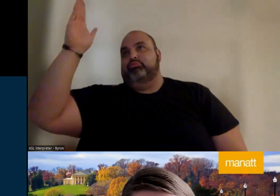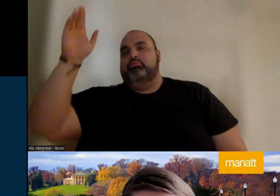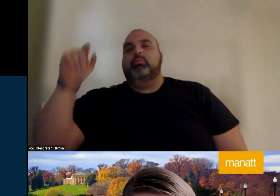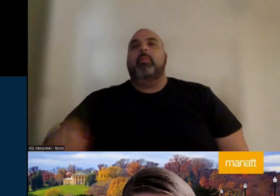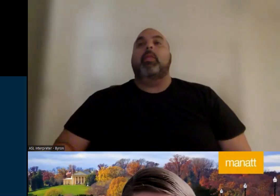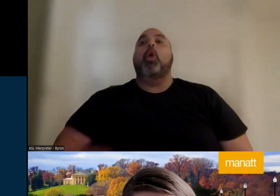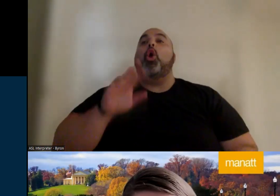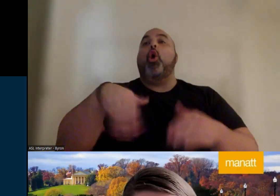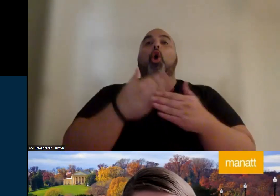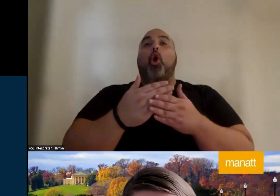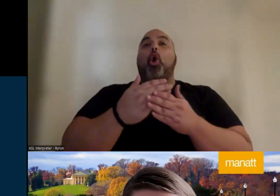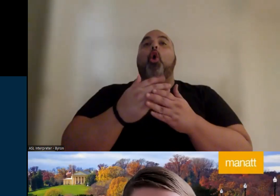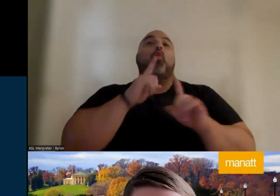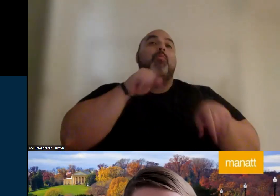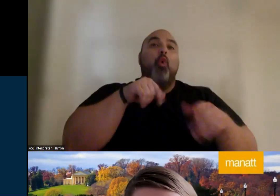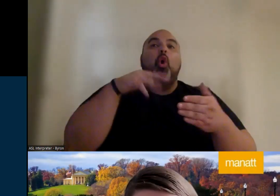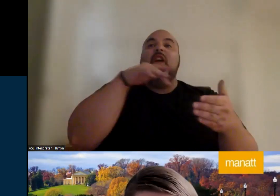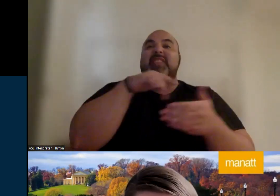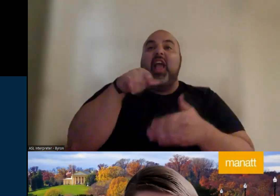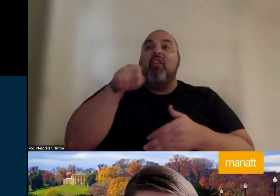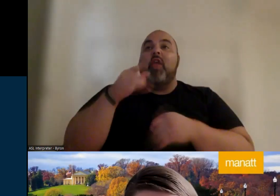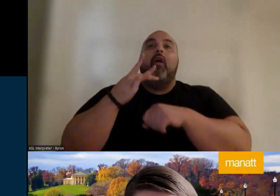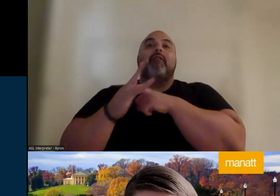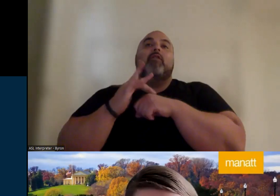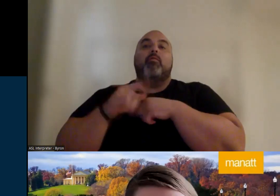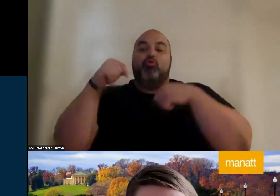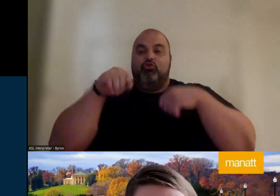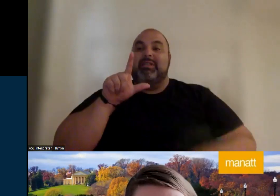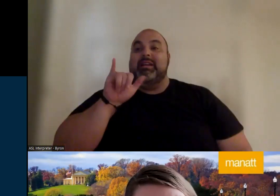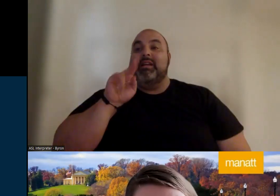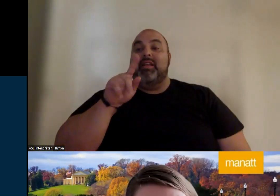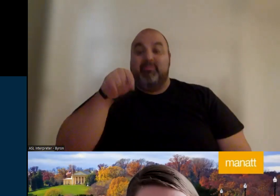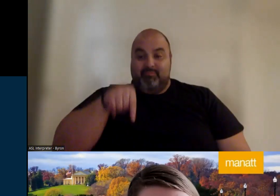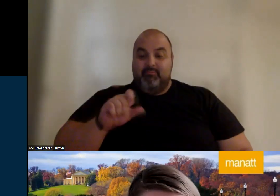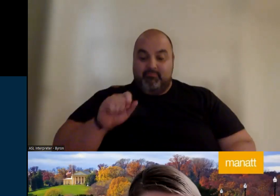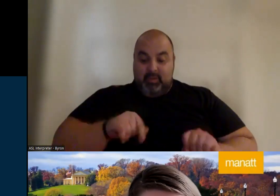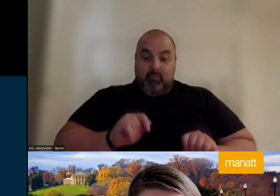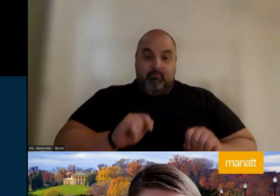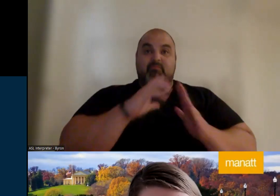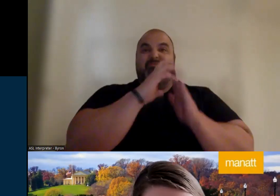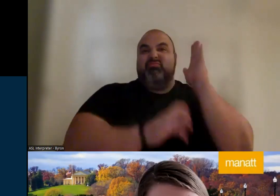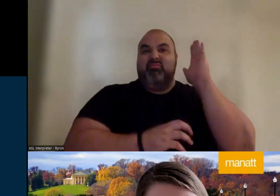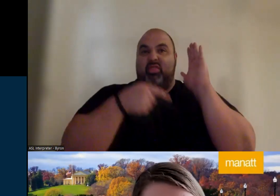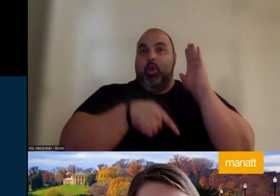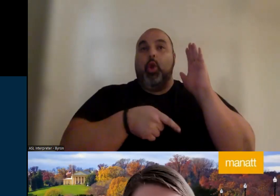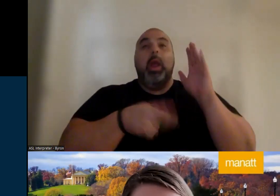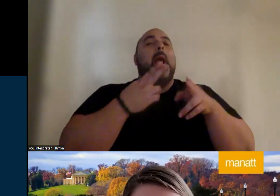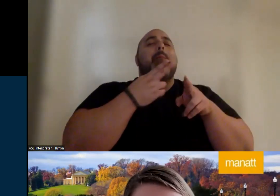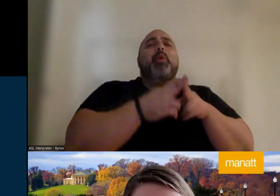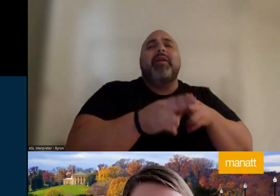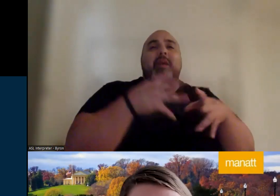reports and studies are available in the link that I dropped in the chat. We've included a brief summary of each